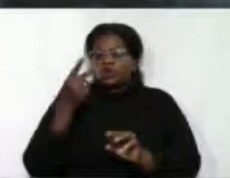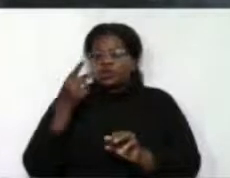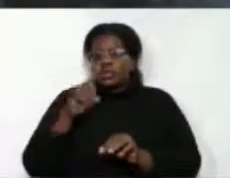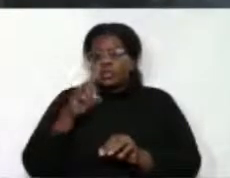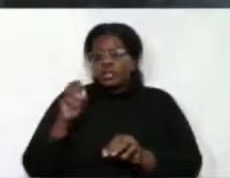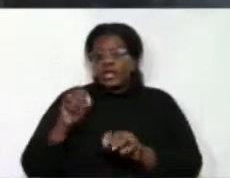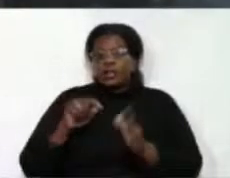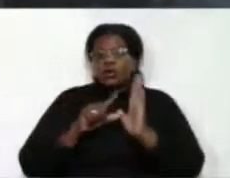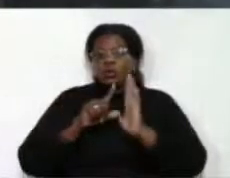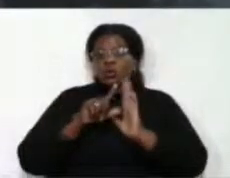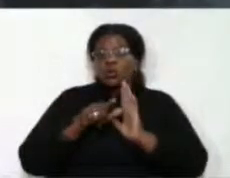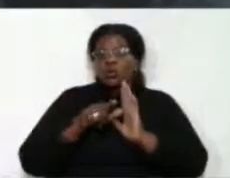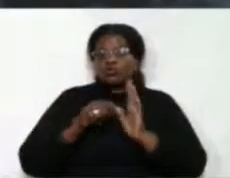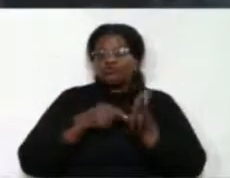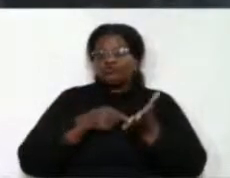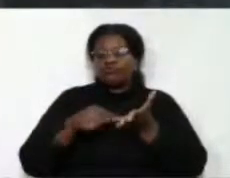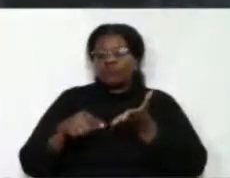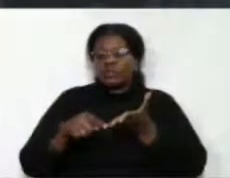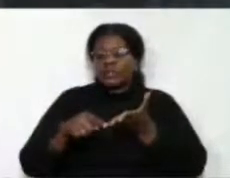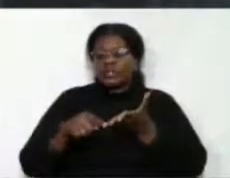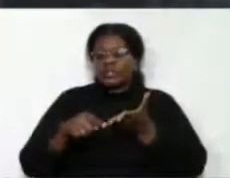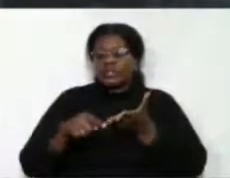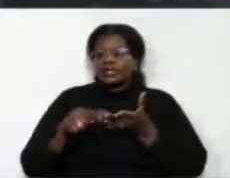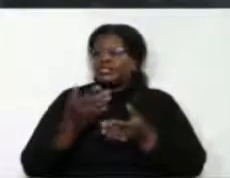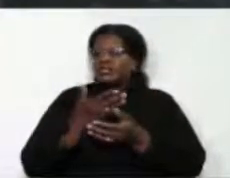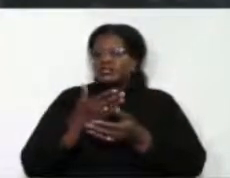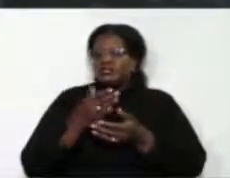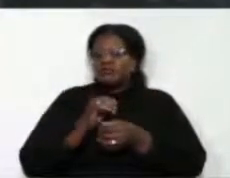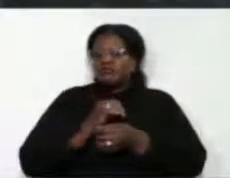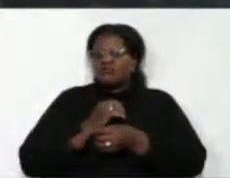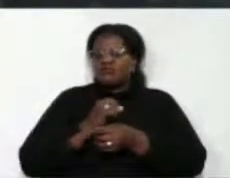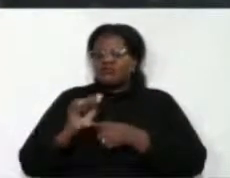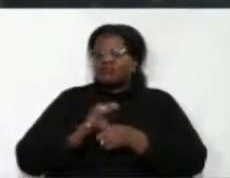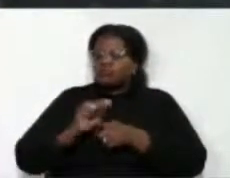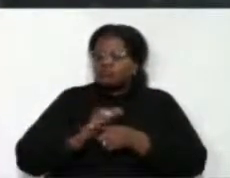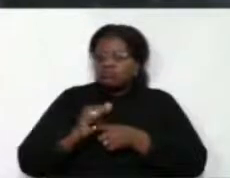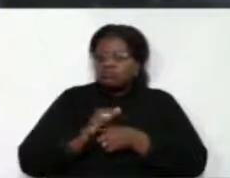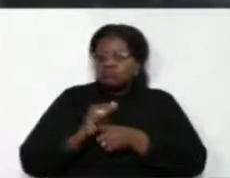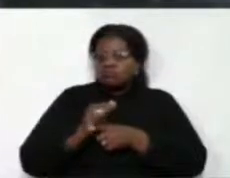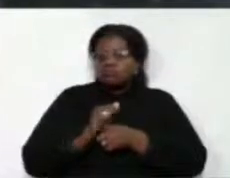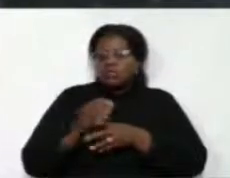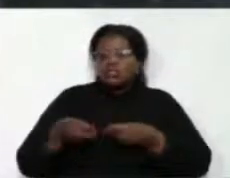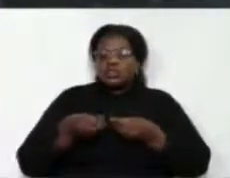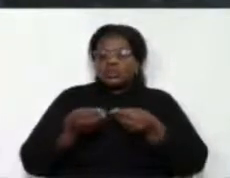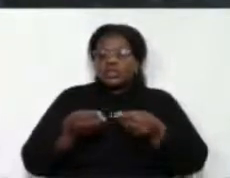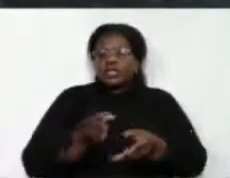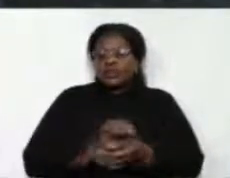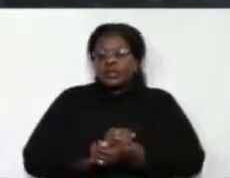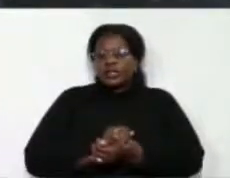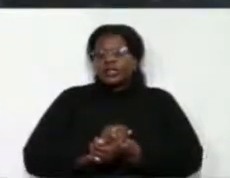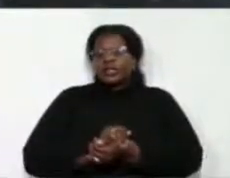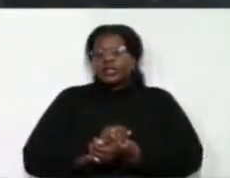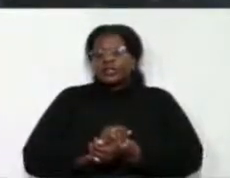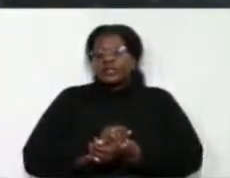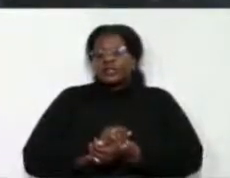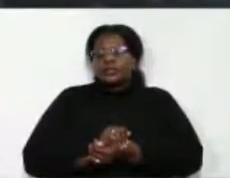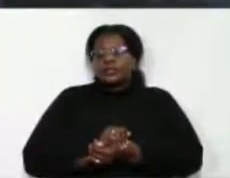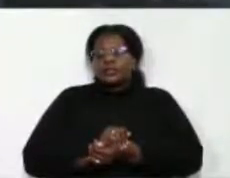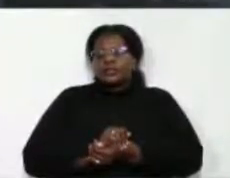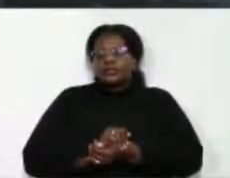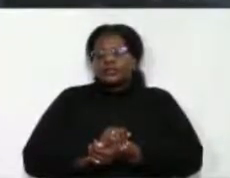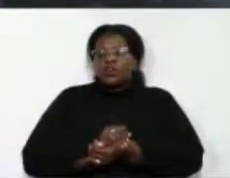would want to sign up for free? So that's actually a good thing. So you sign up for a 10-week course for